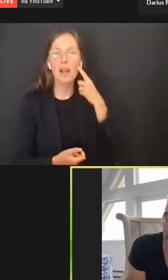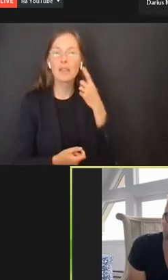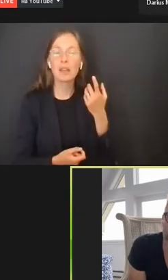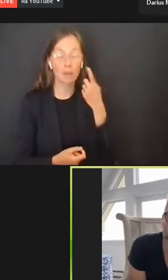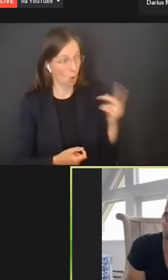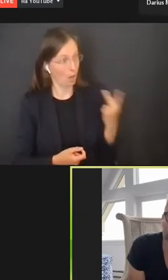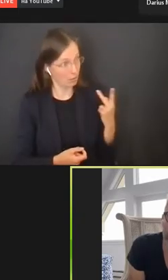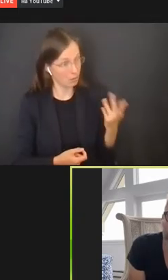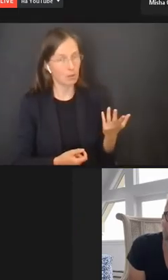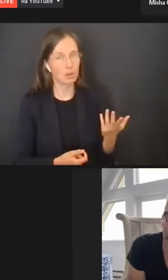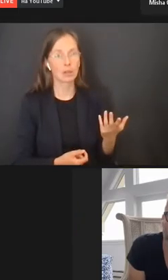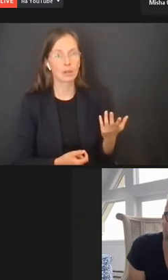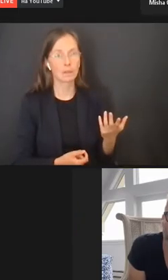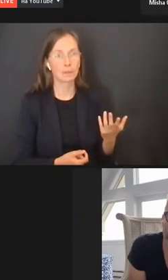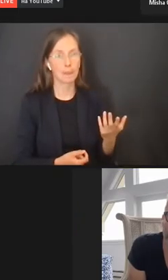us,